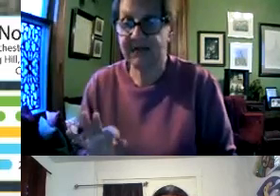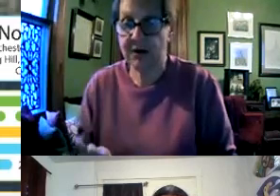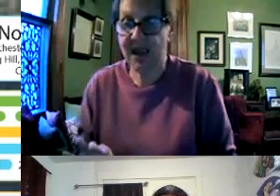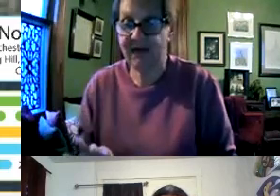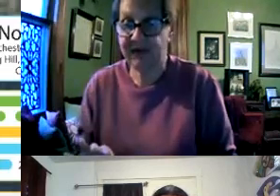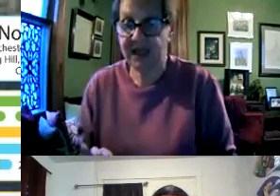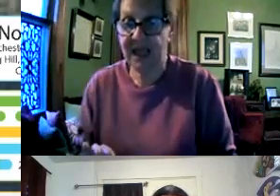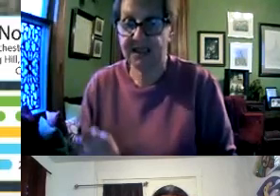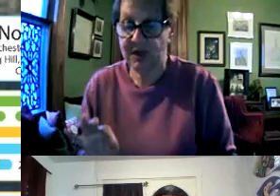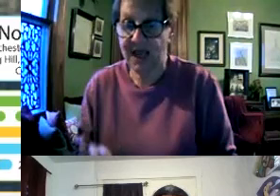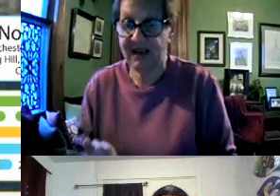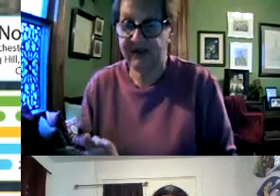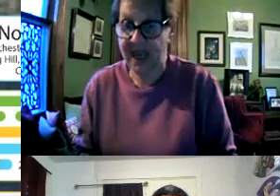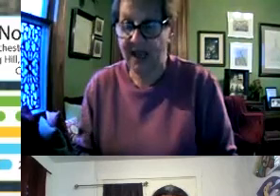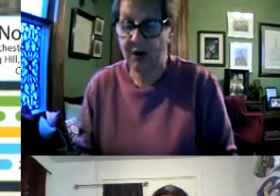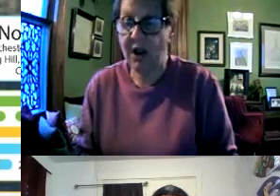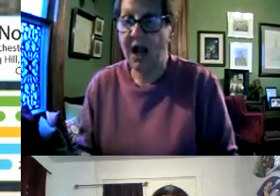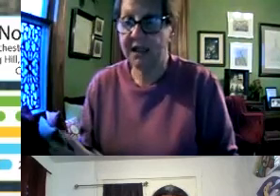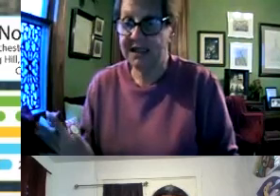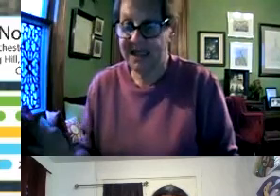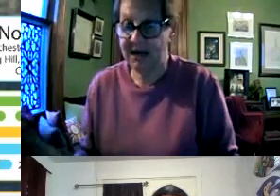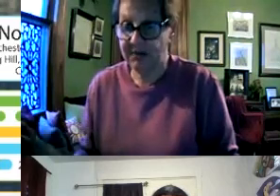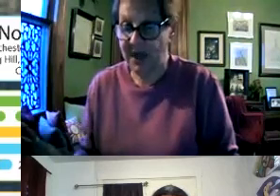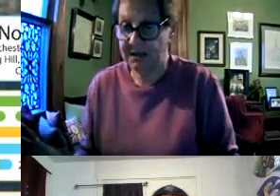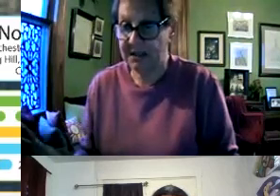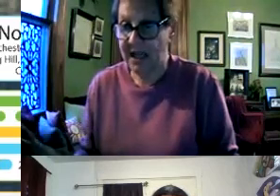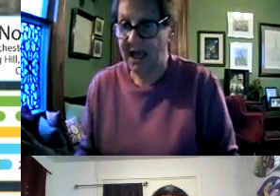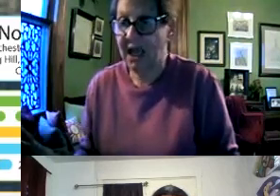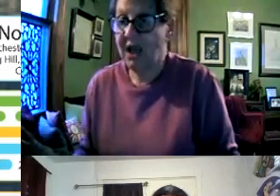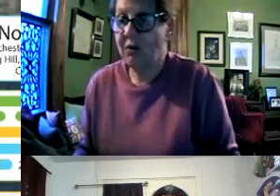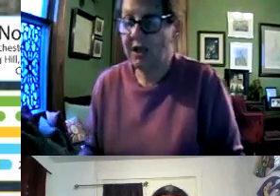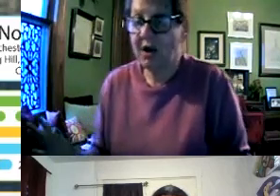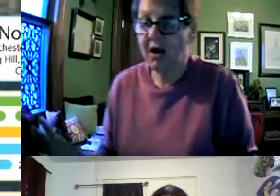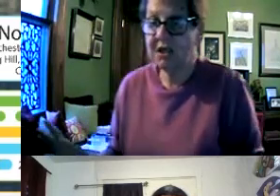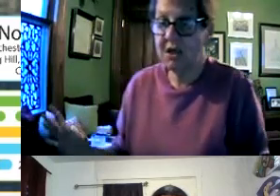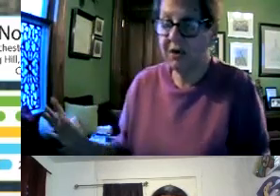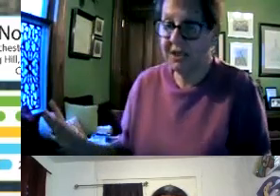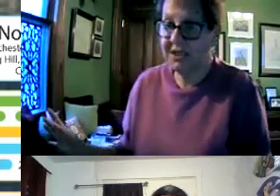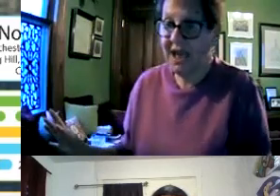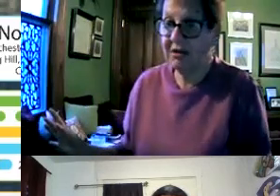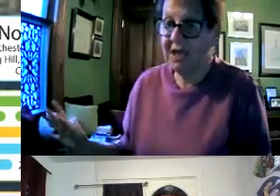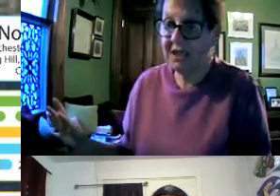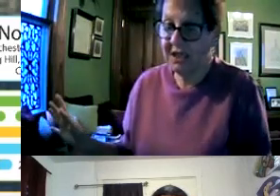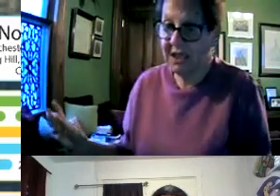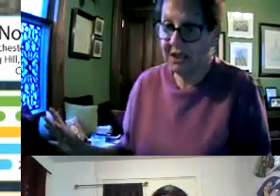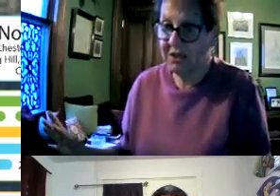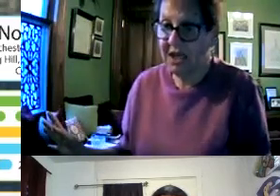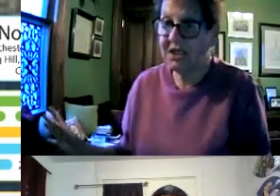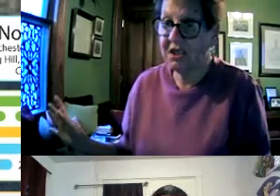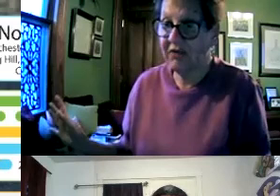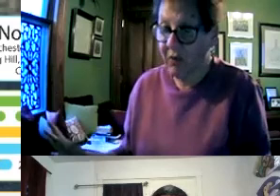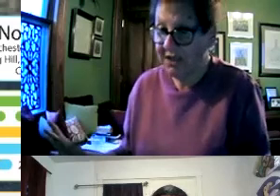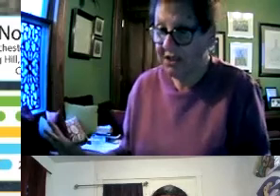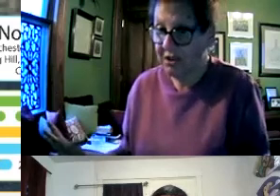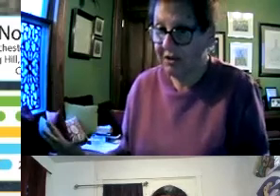lanes of traffic as we have now on the southbound side? When cars going south get to the